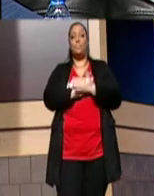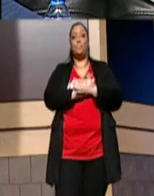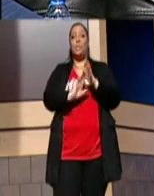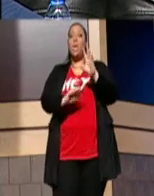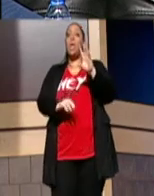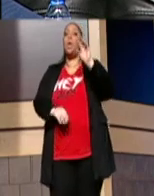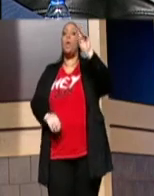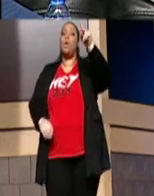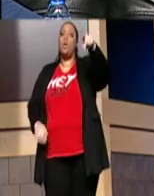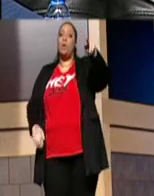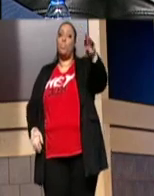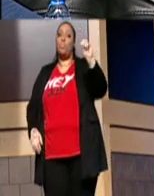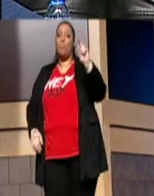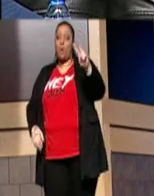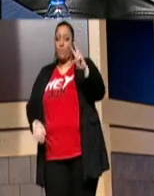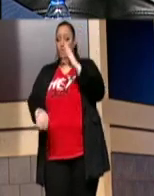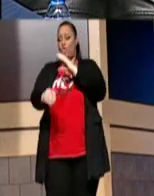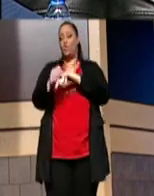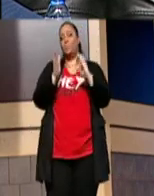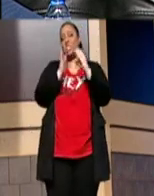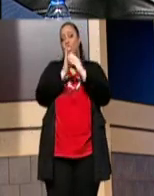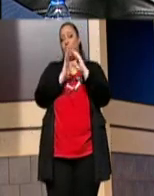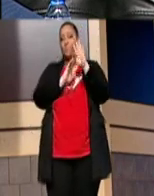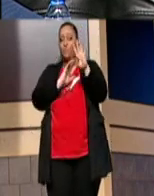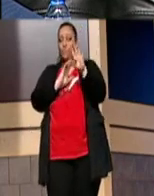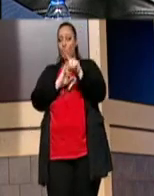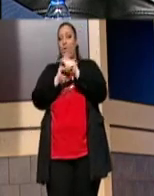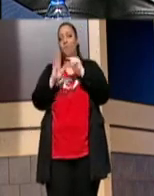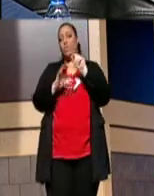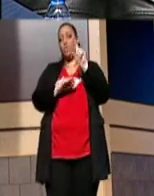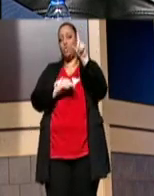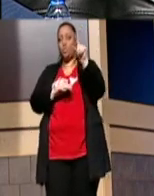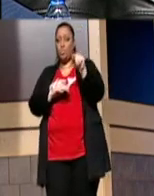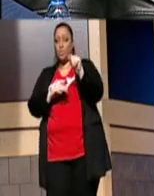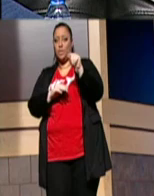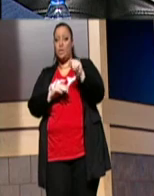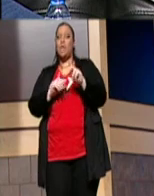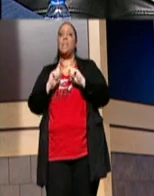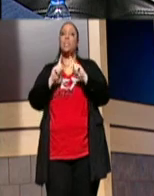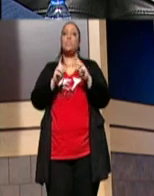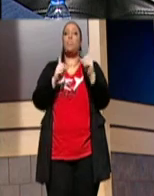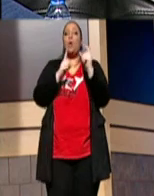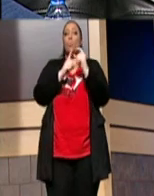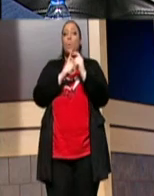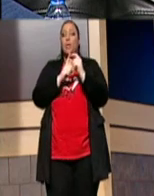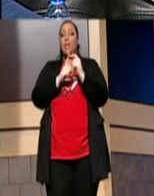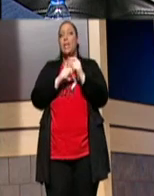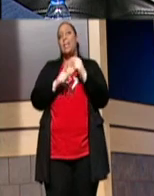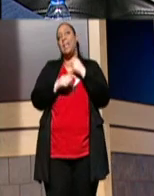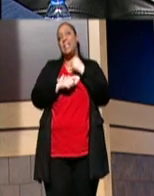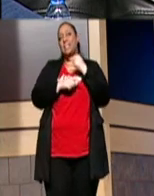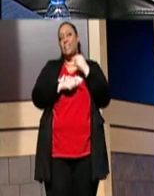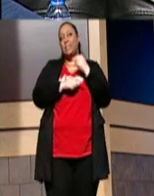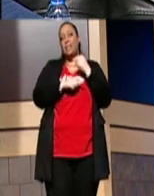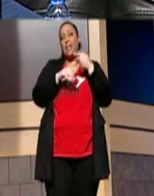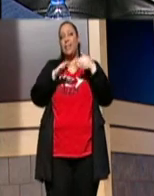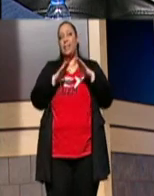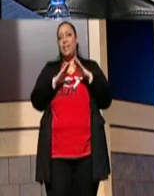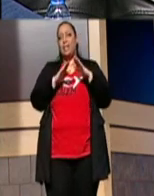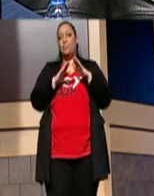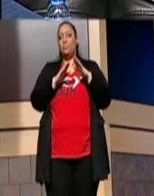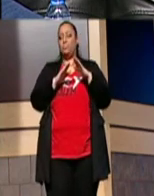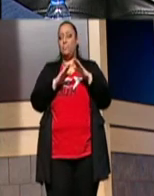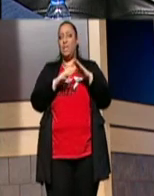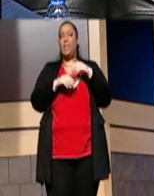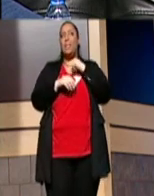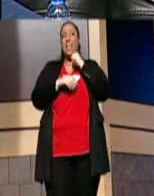Proverbs chapter 4 and verse 20. Attend to my words, incline thine ears to my sayings. Yes. Let them not depart from thine